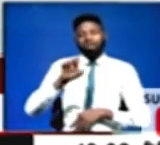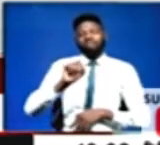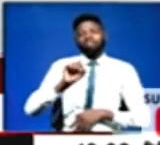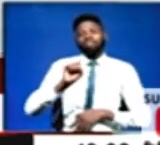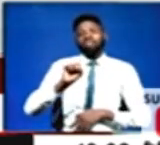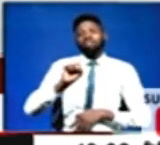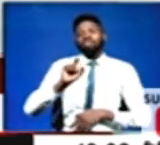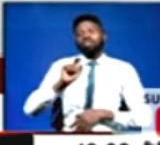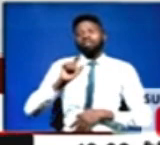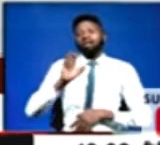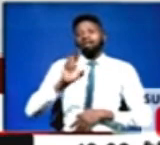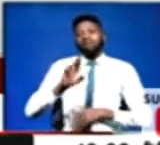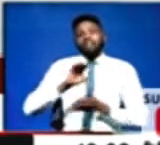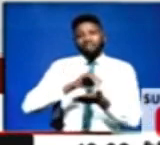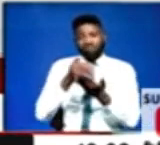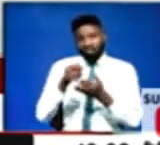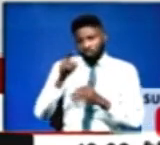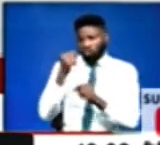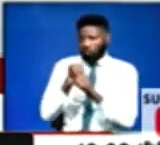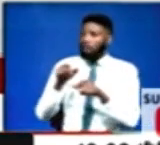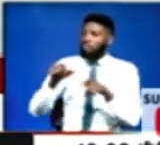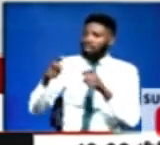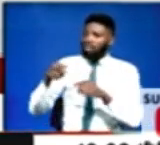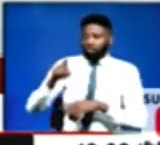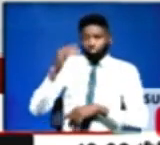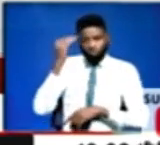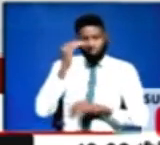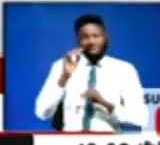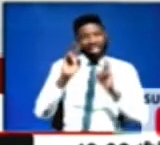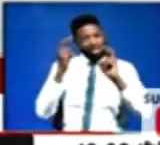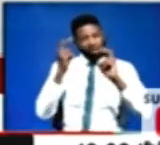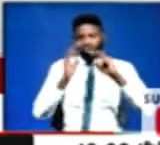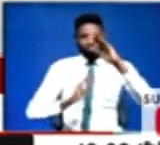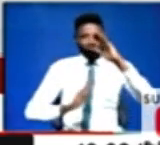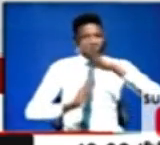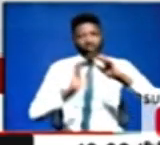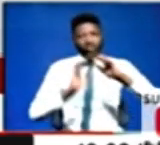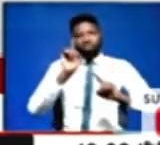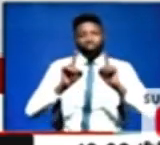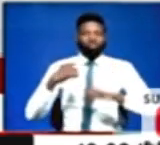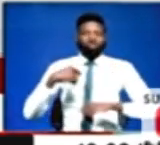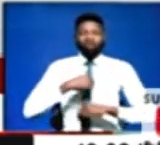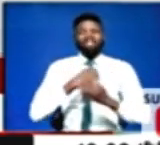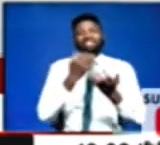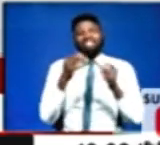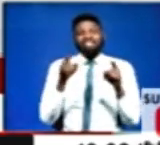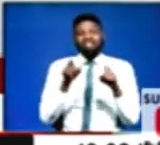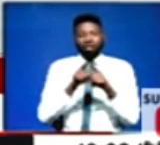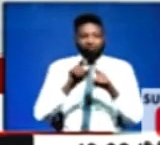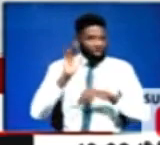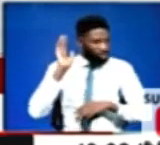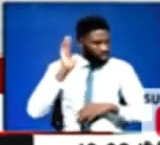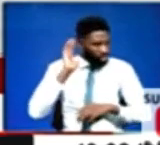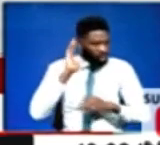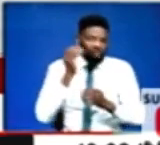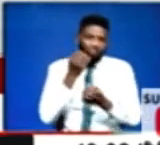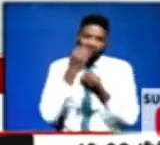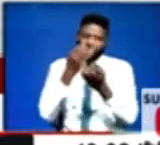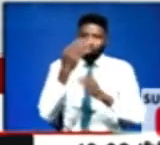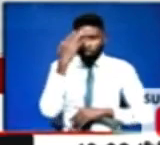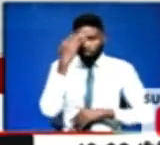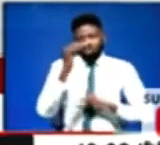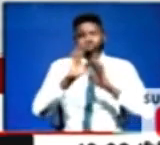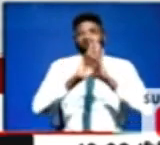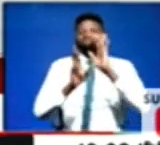media personnel, you also know that this is a heated issue, and as such we needed to have some information, because the regulations are already